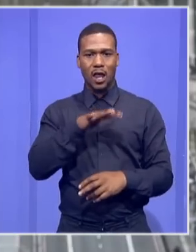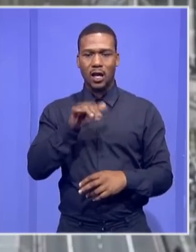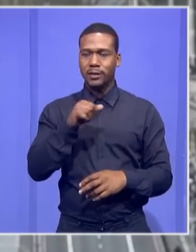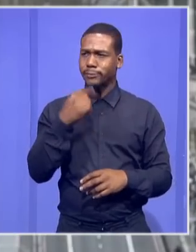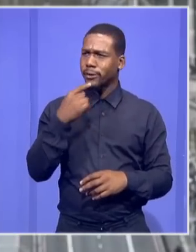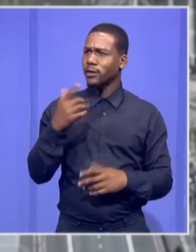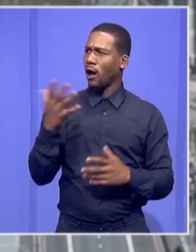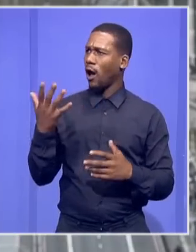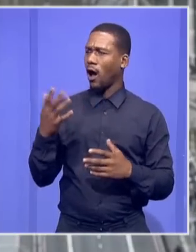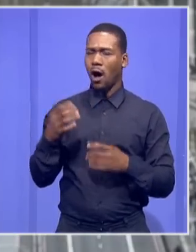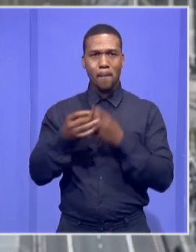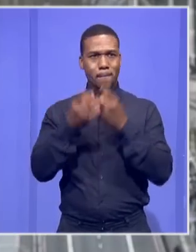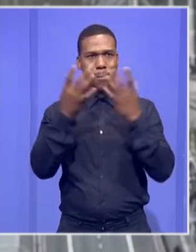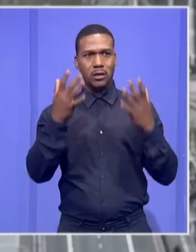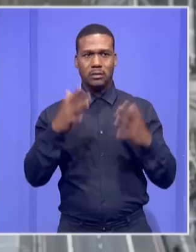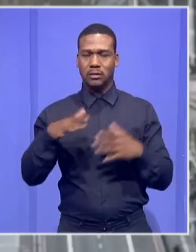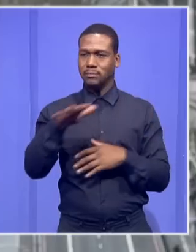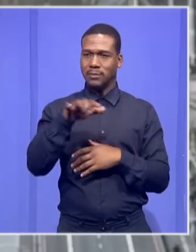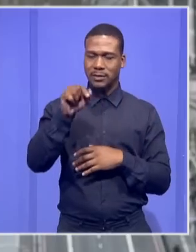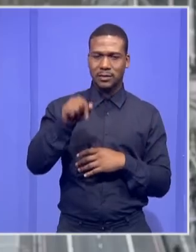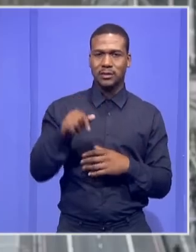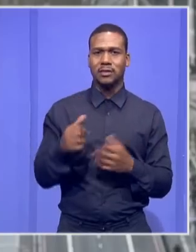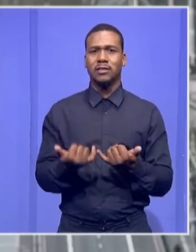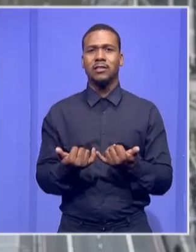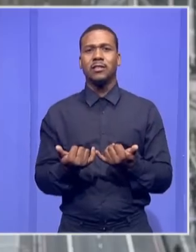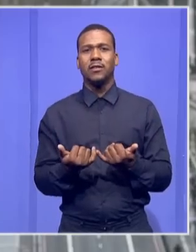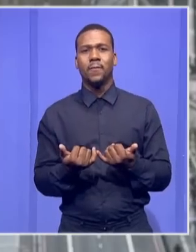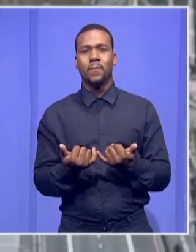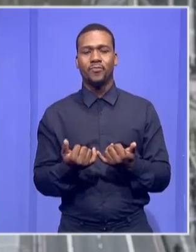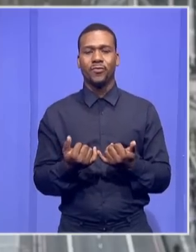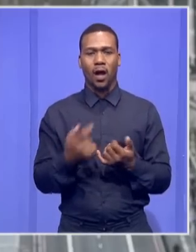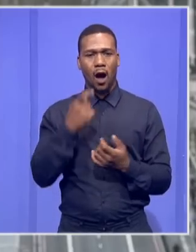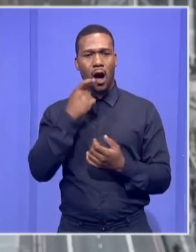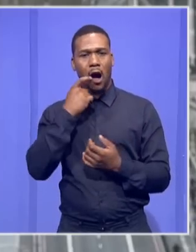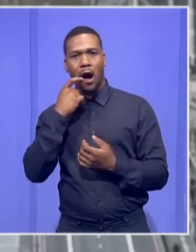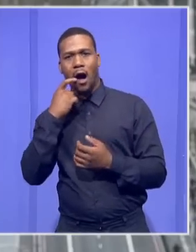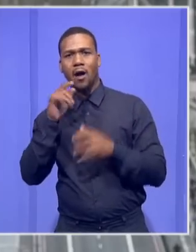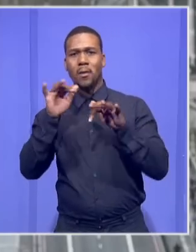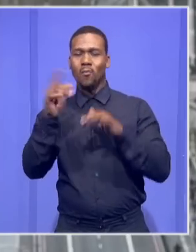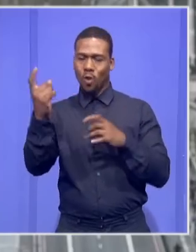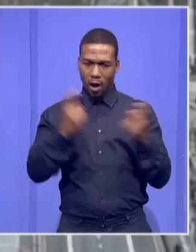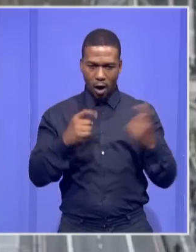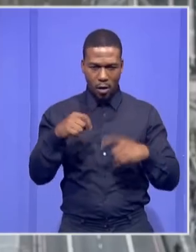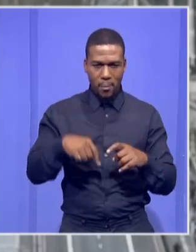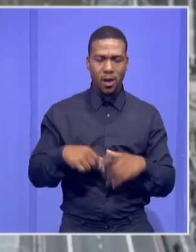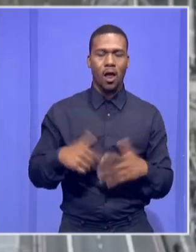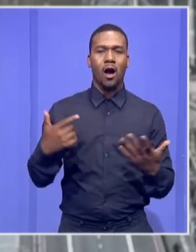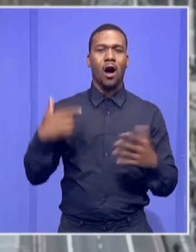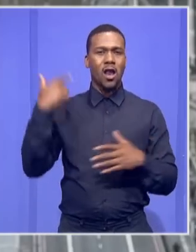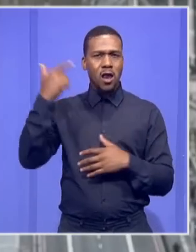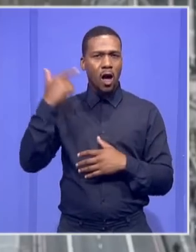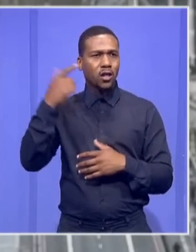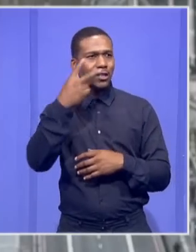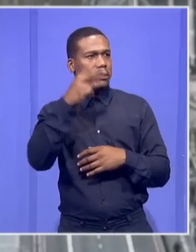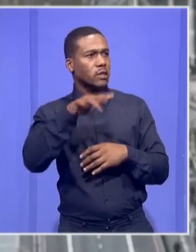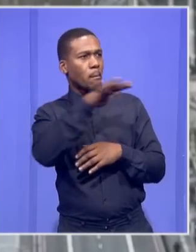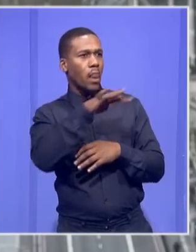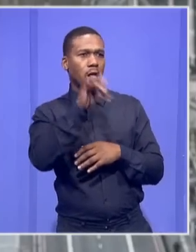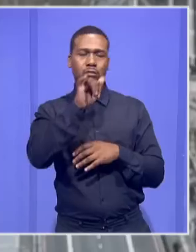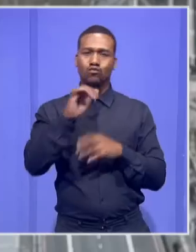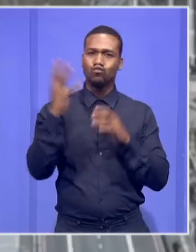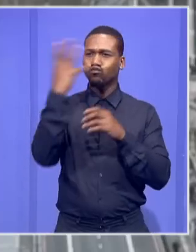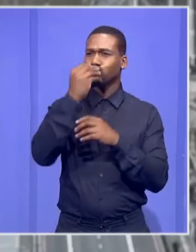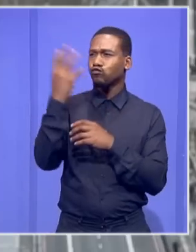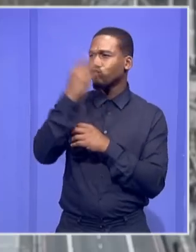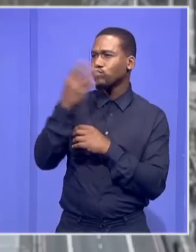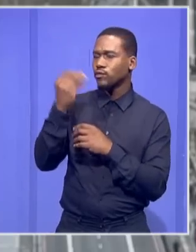attracting people to come to this country and seeing London in all its splendour. So of course they will be